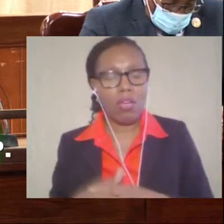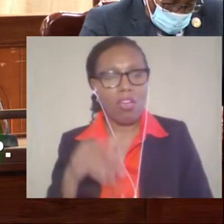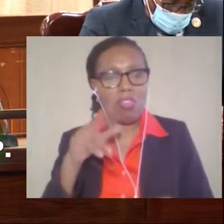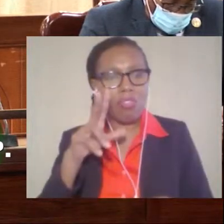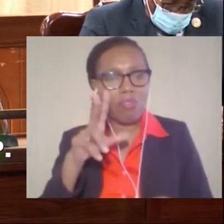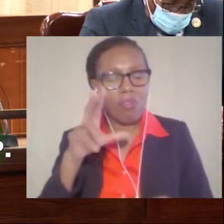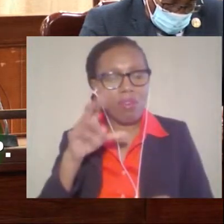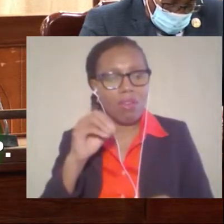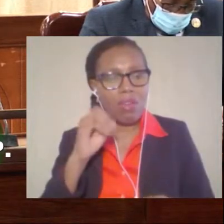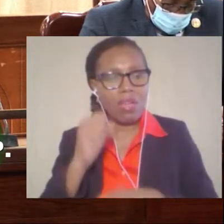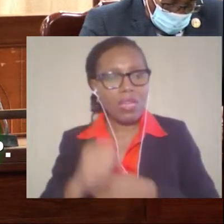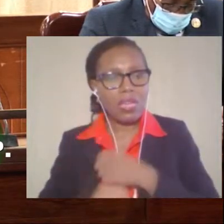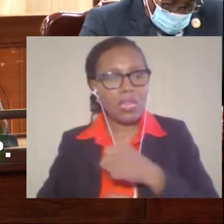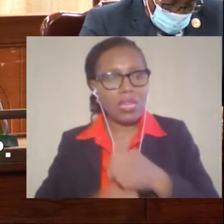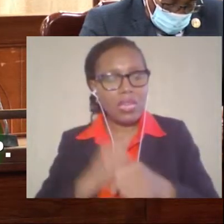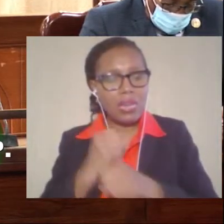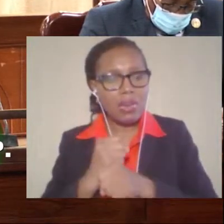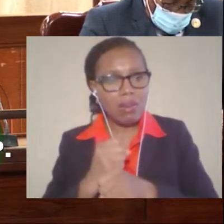3 years.